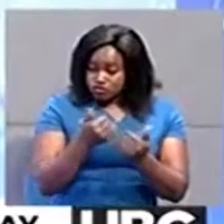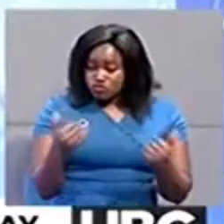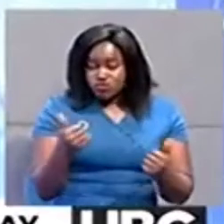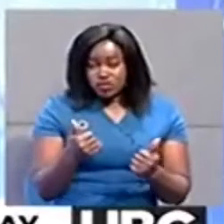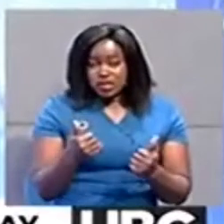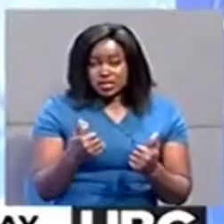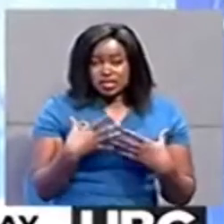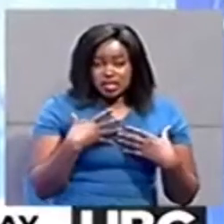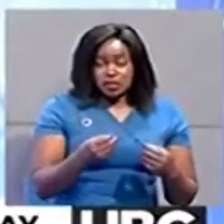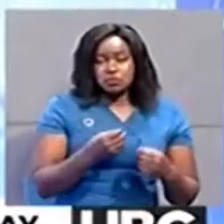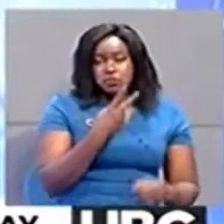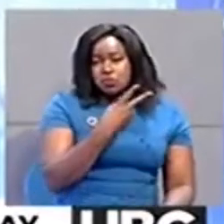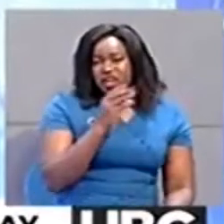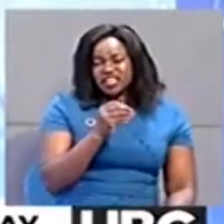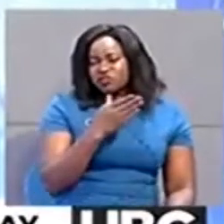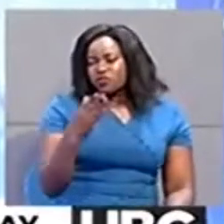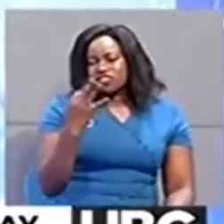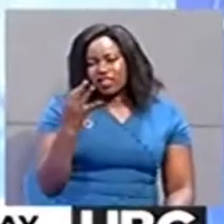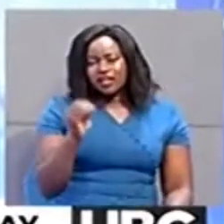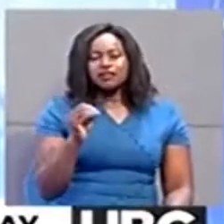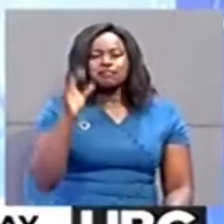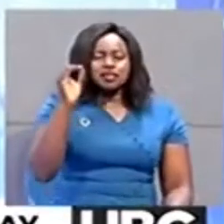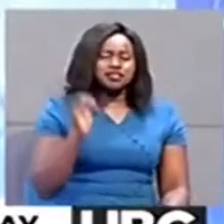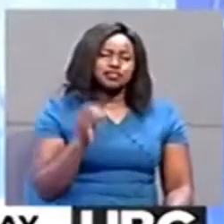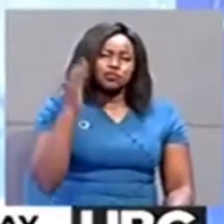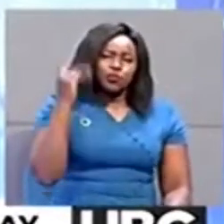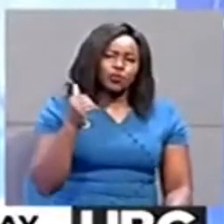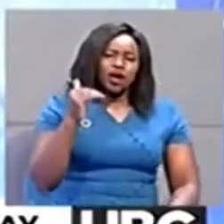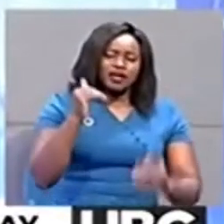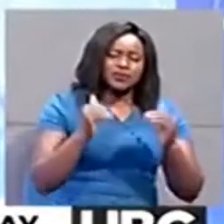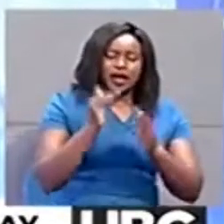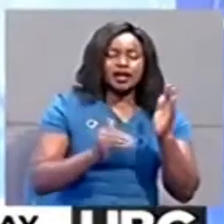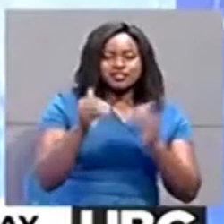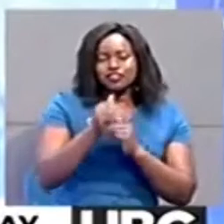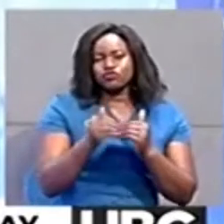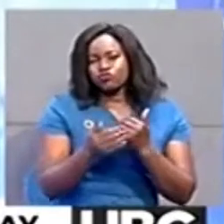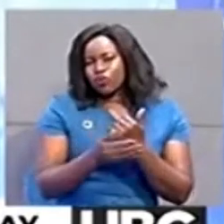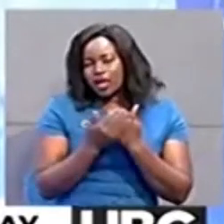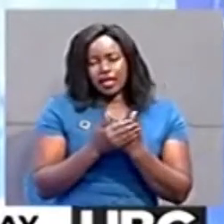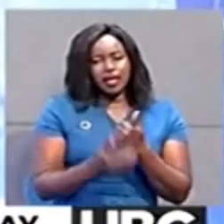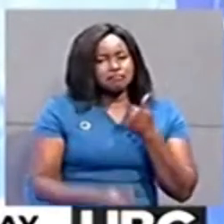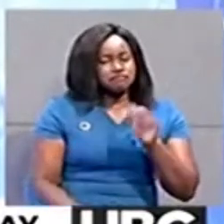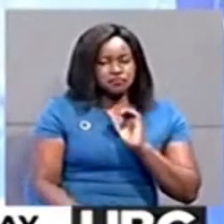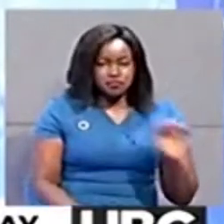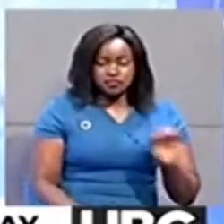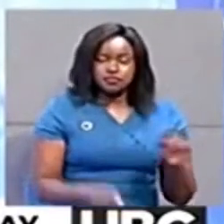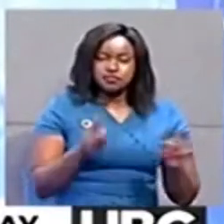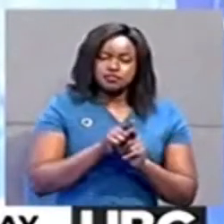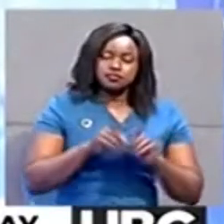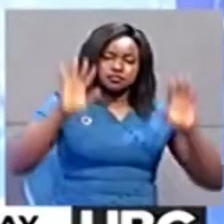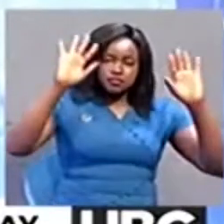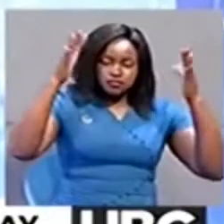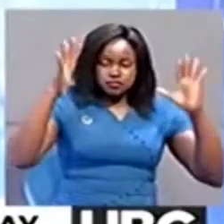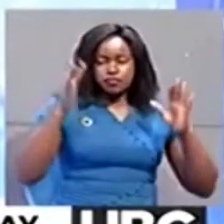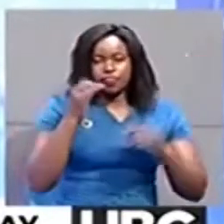as 20% to 30% due to inequalities in access to care. This was part of the commemoration to